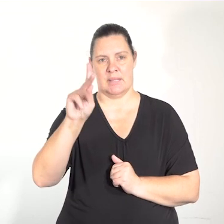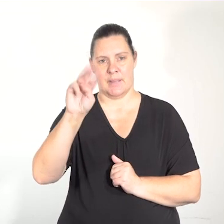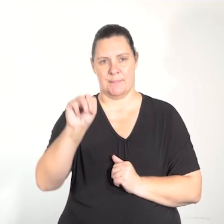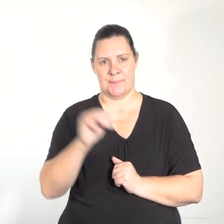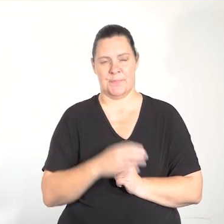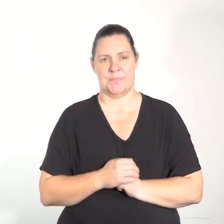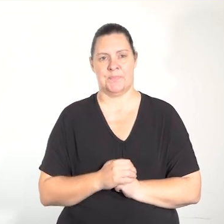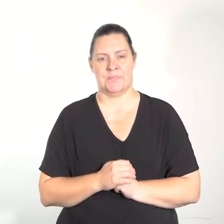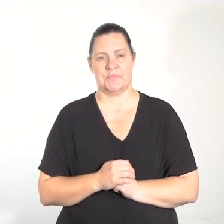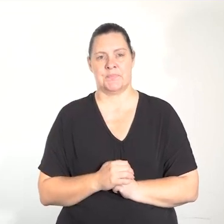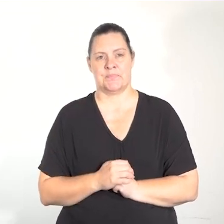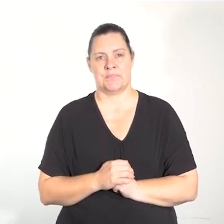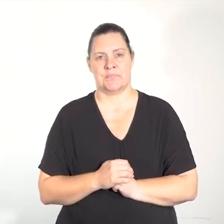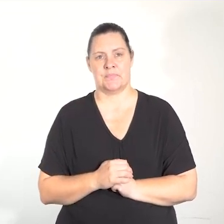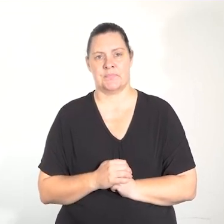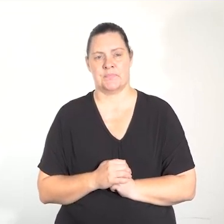500 kilometers.